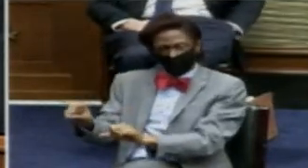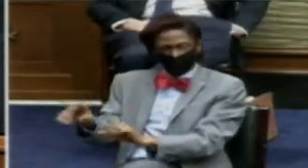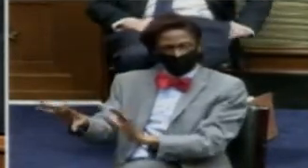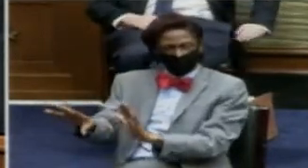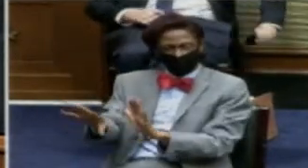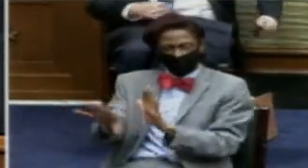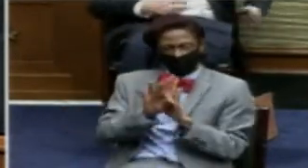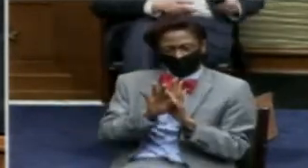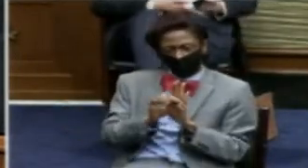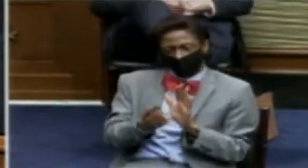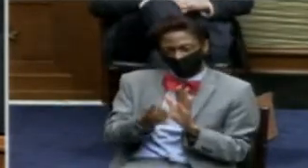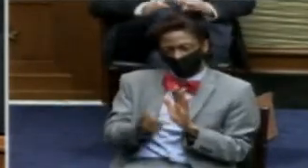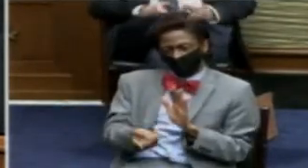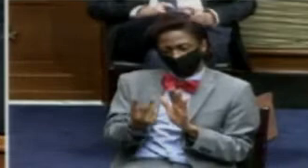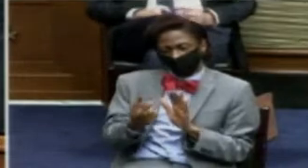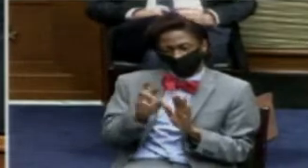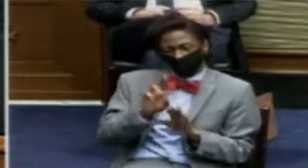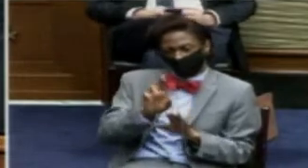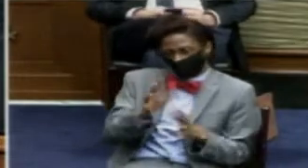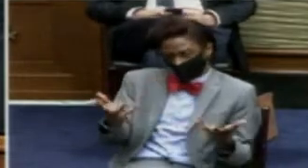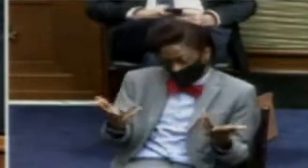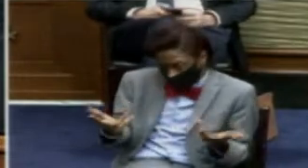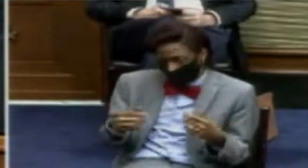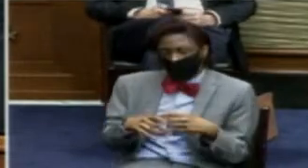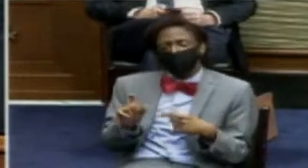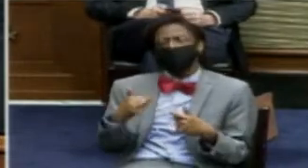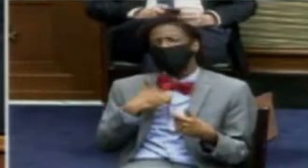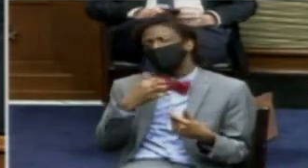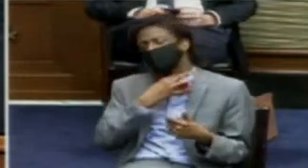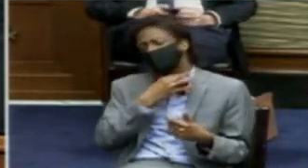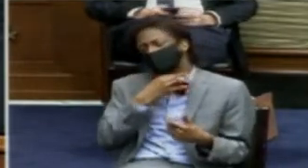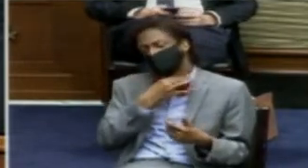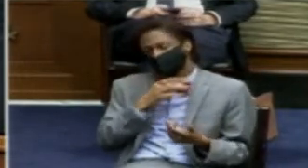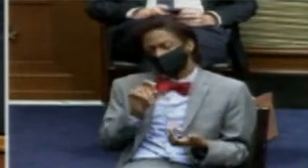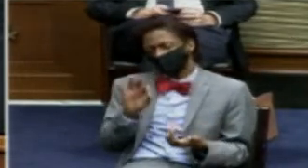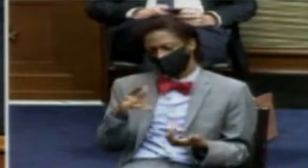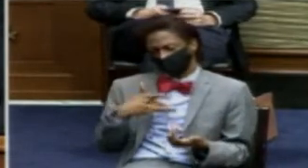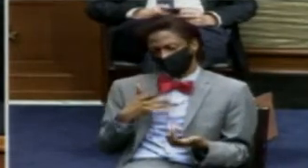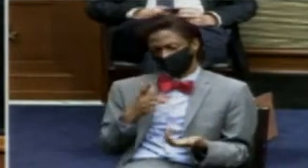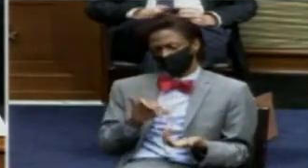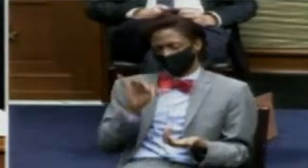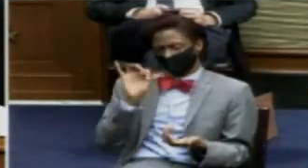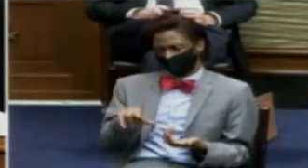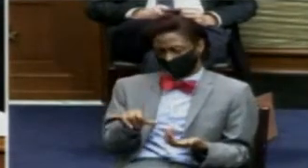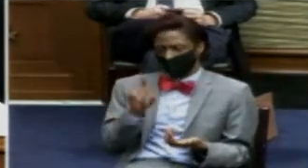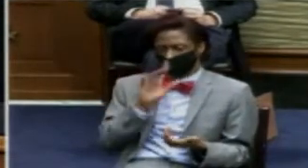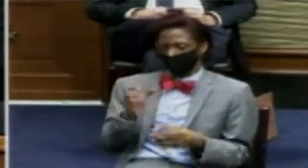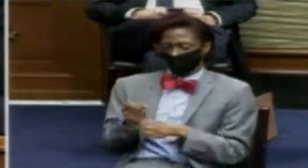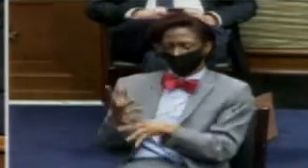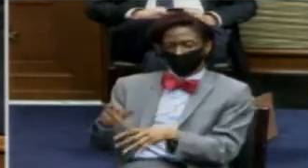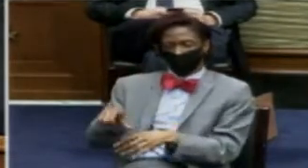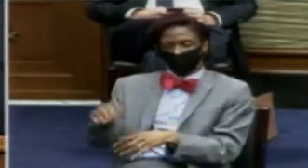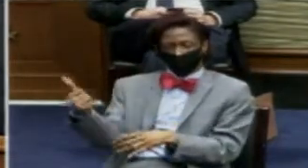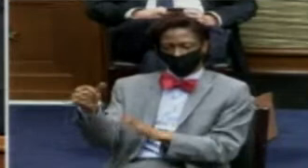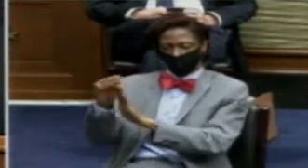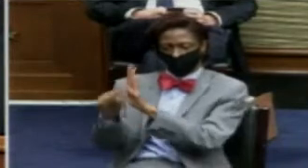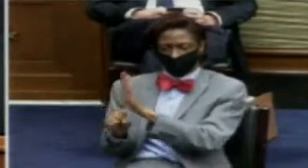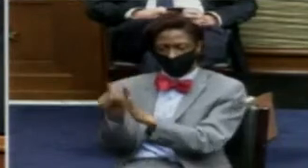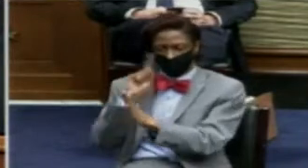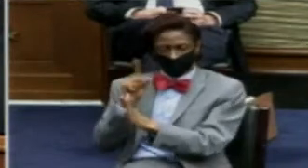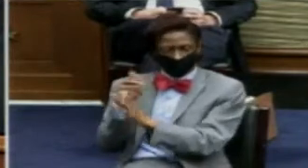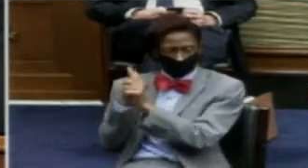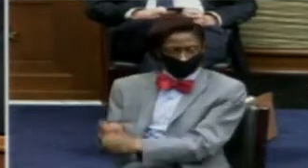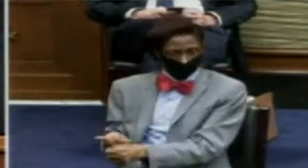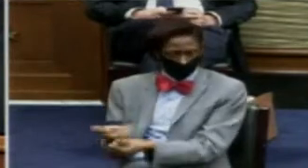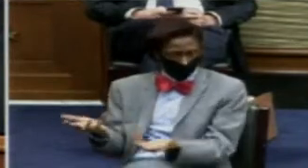two Republican senators there. I just wonder if you feel like that would lead to a movement among other states to do